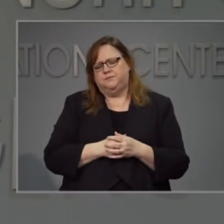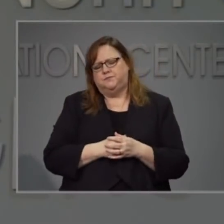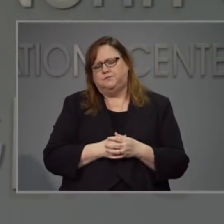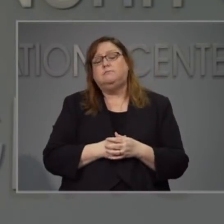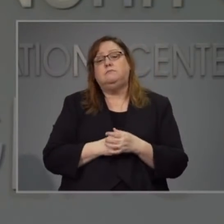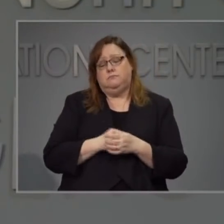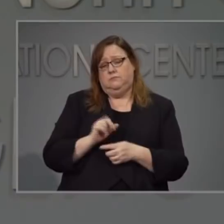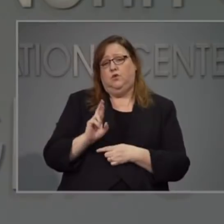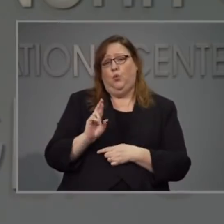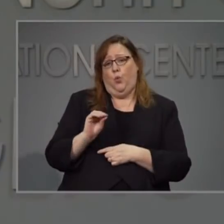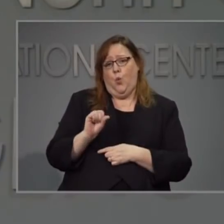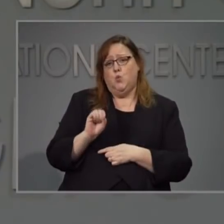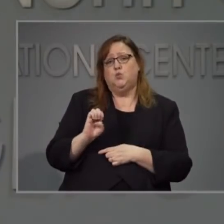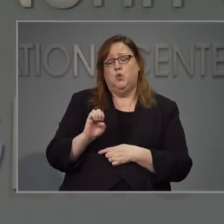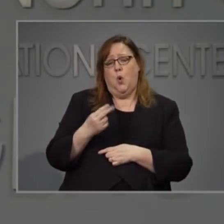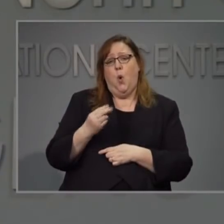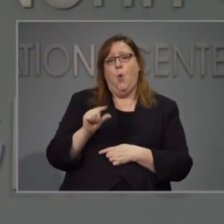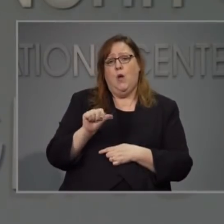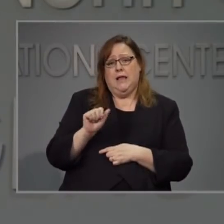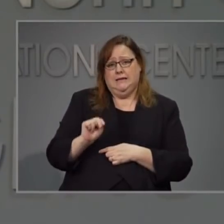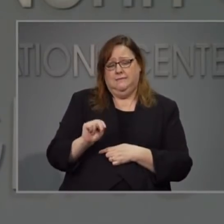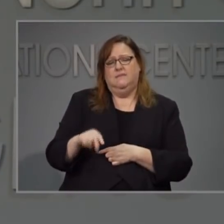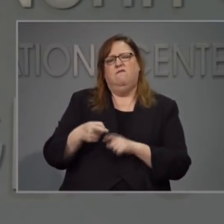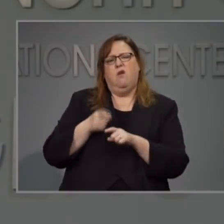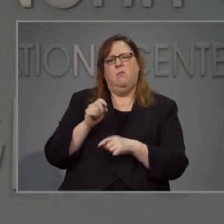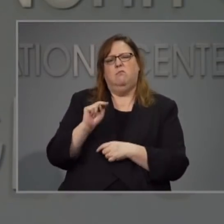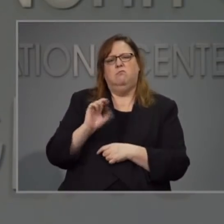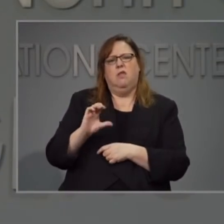Rose Hoban, North Carolina Health News.